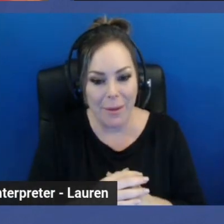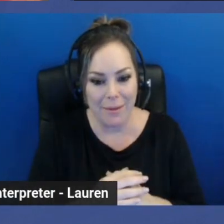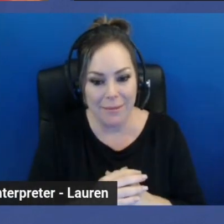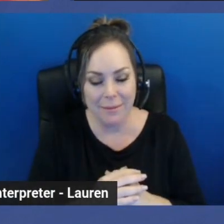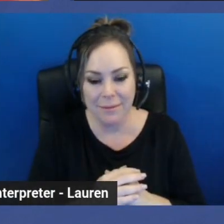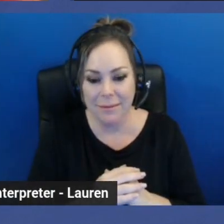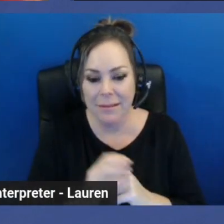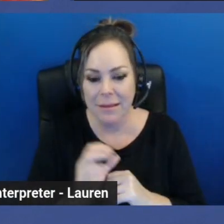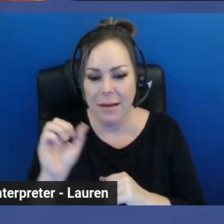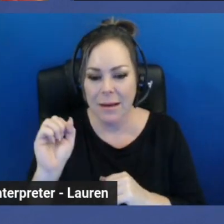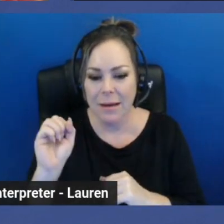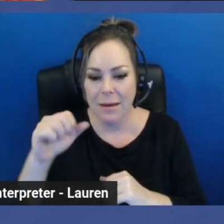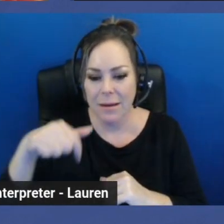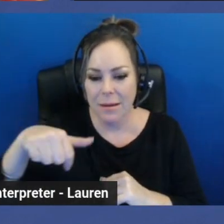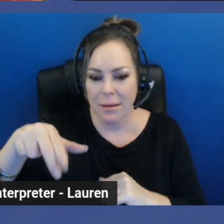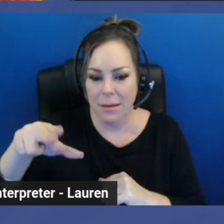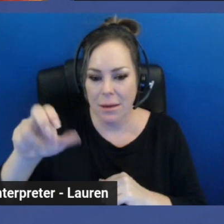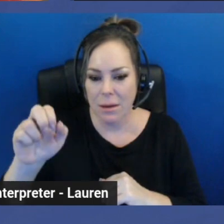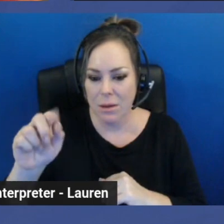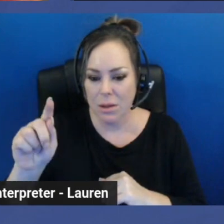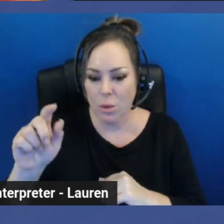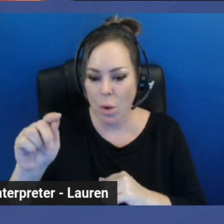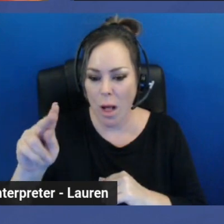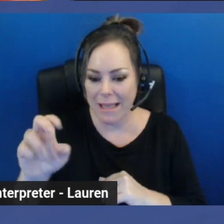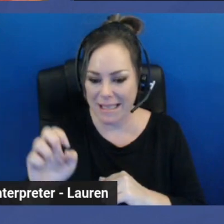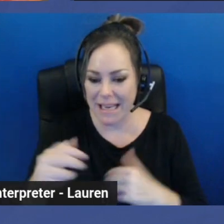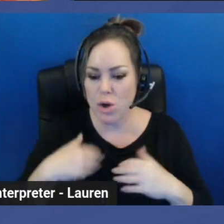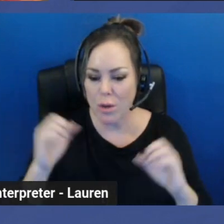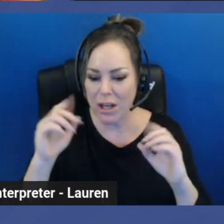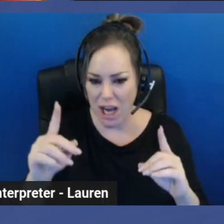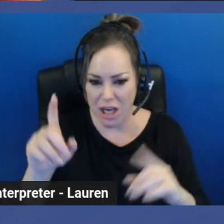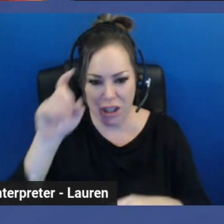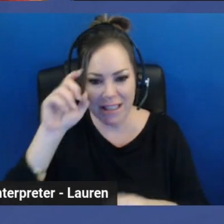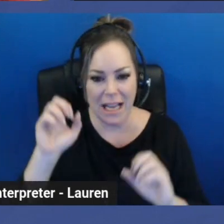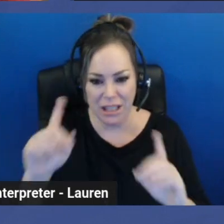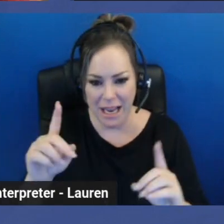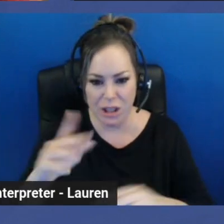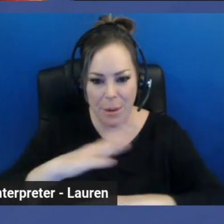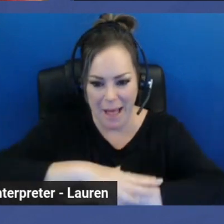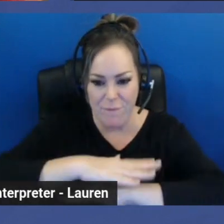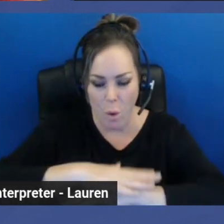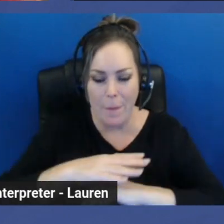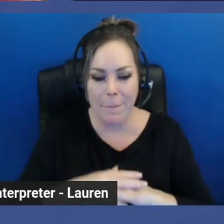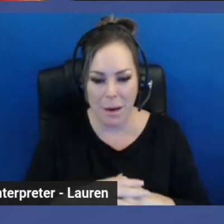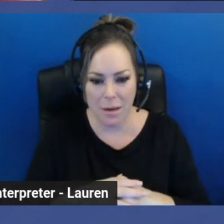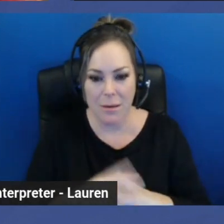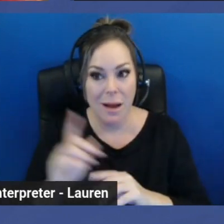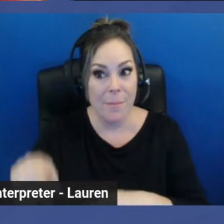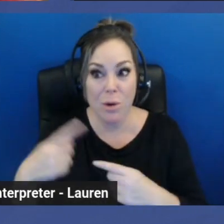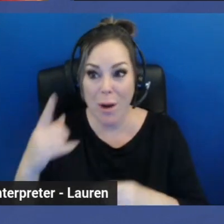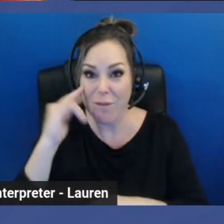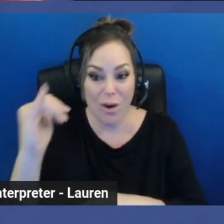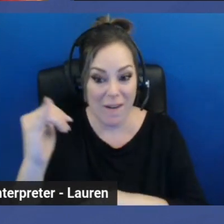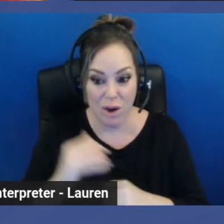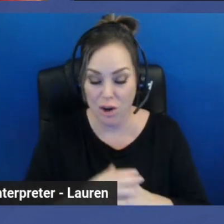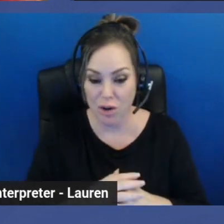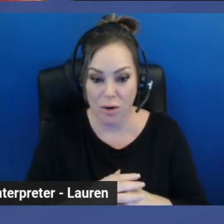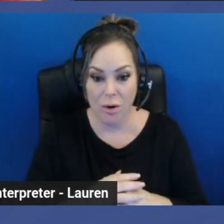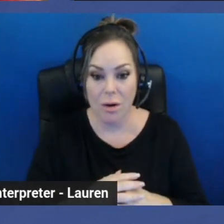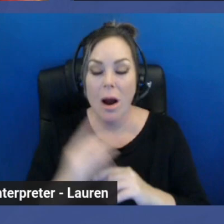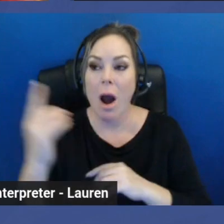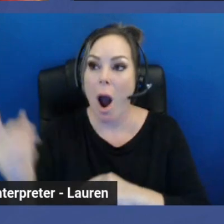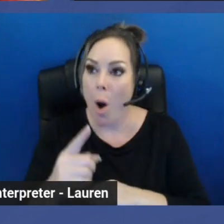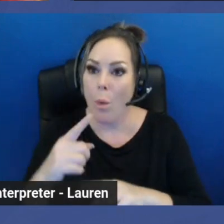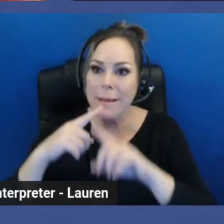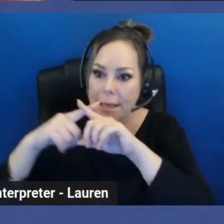Scarletine, which is a youth education, sex education platform that's been around forever, is